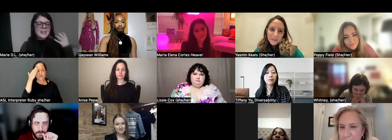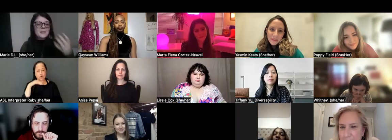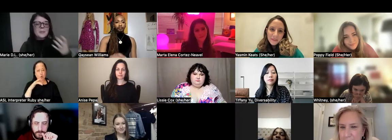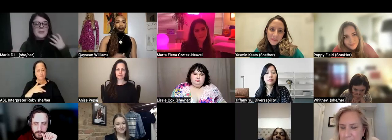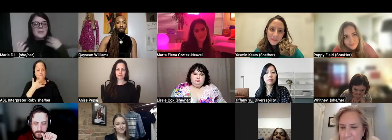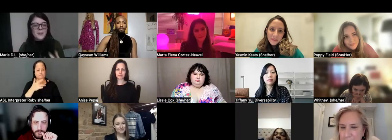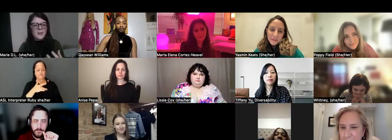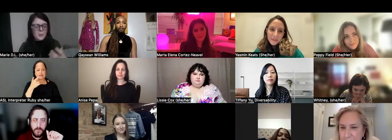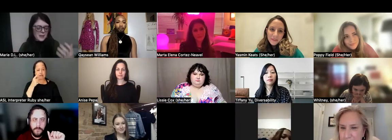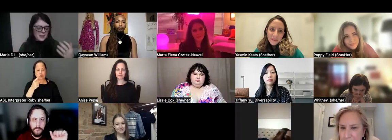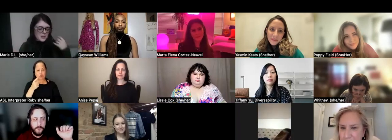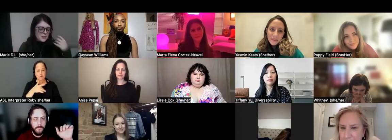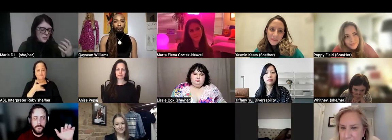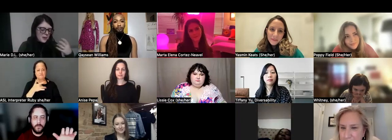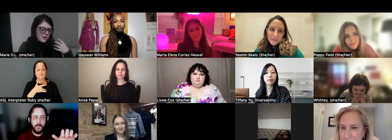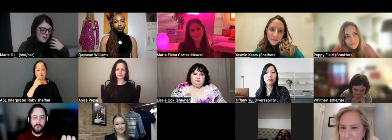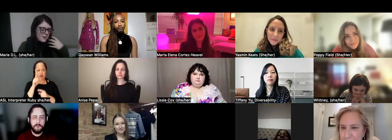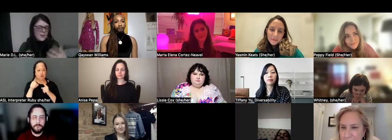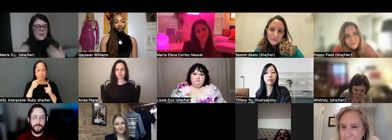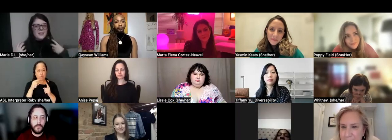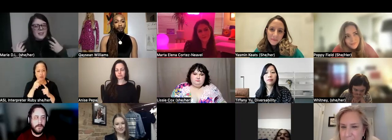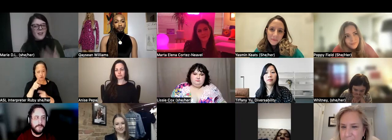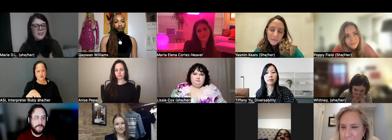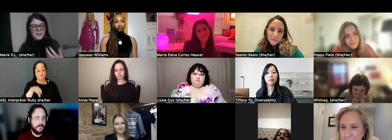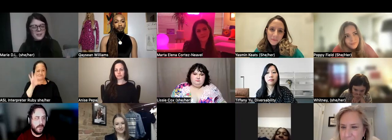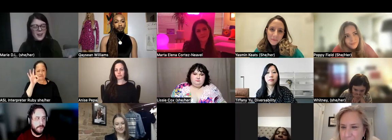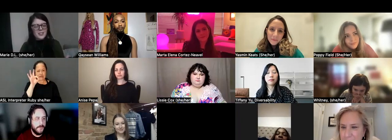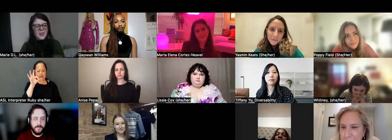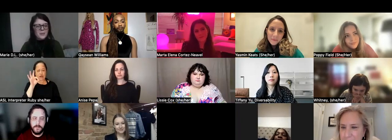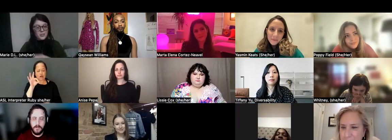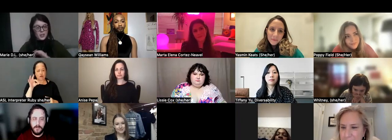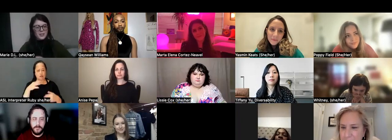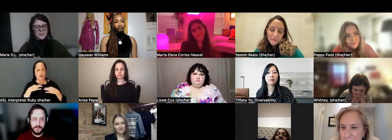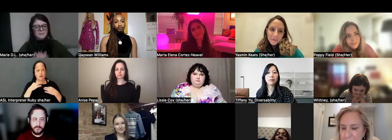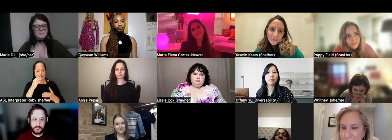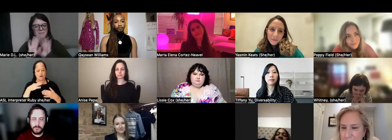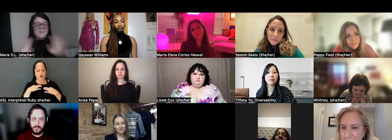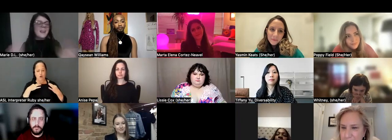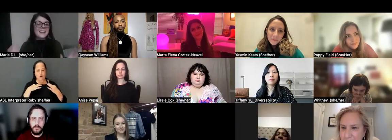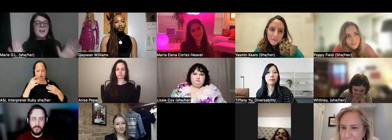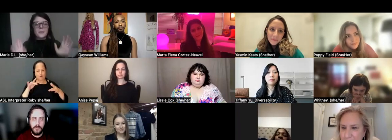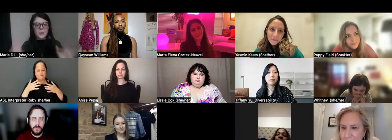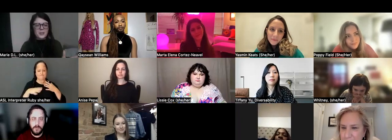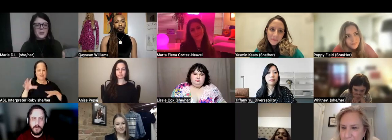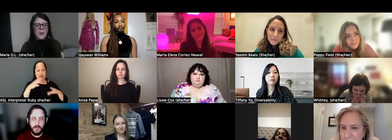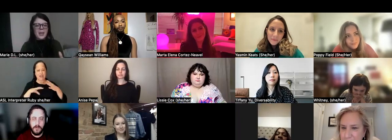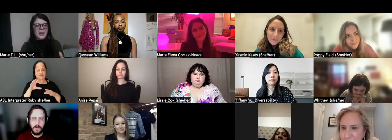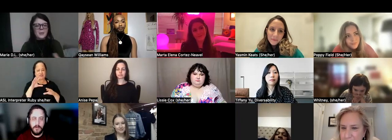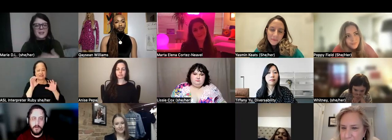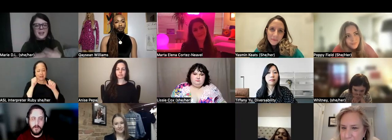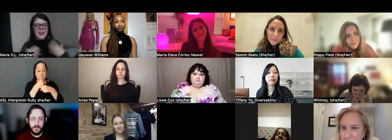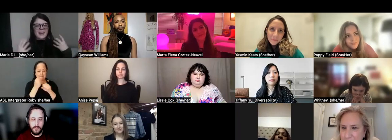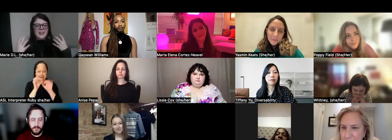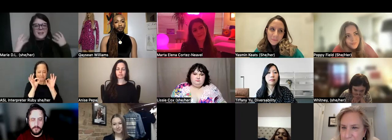you felt when you found an article of fashion that was just made for you. It